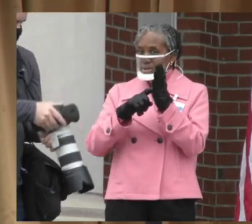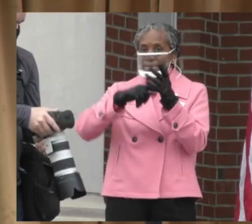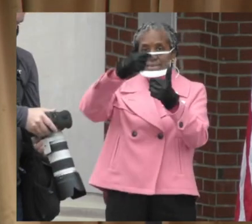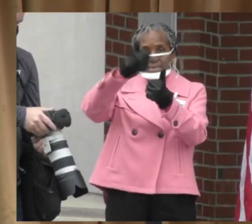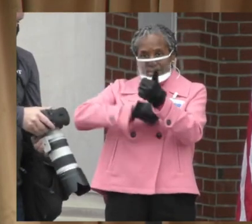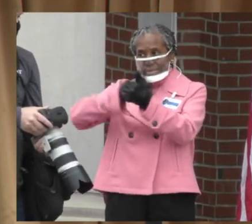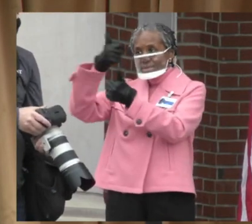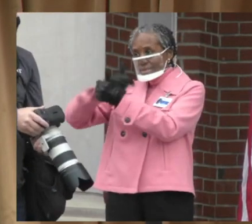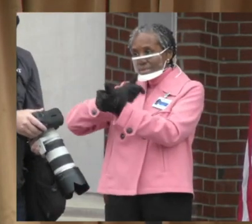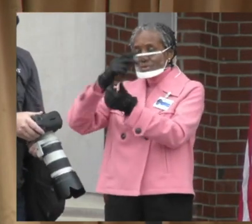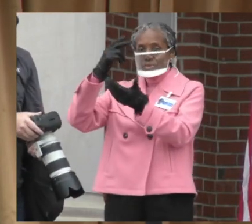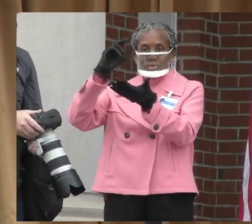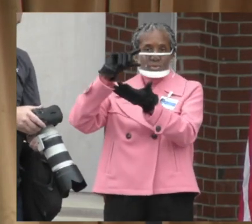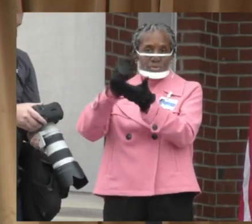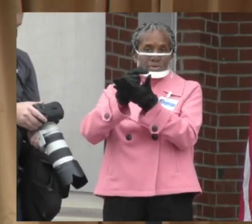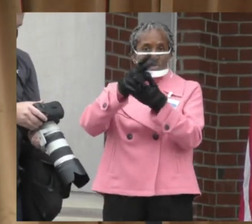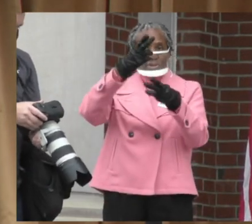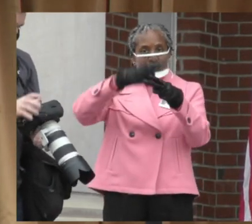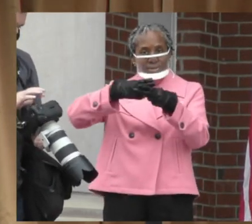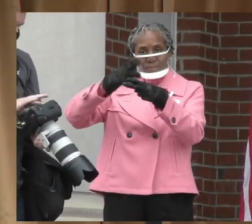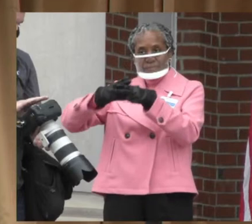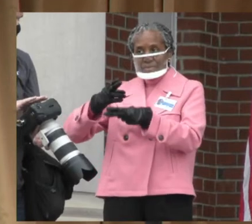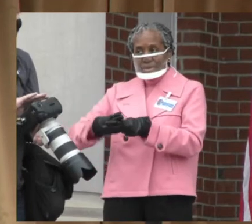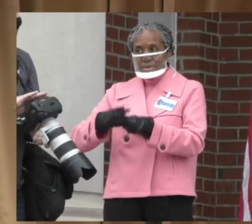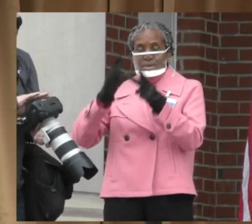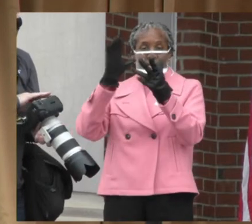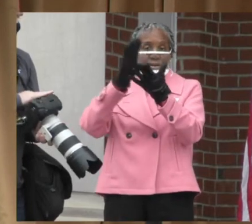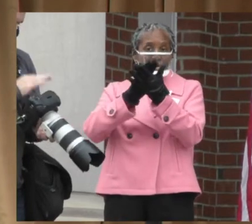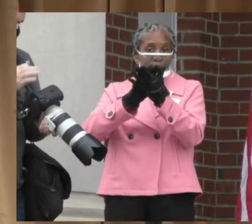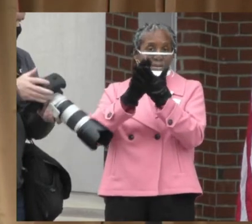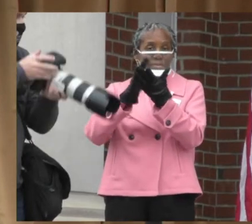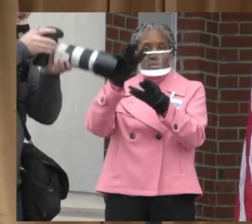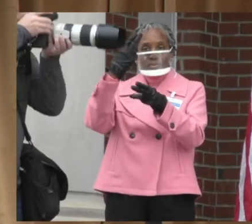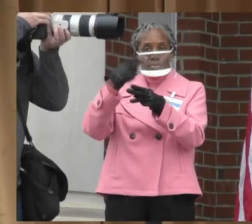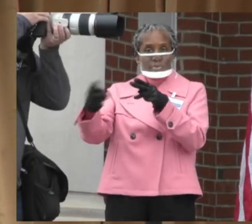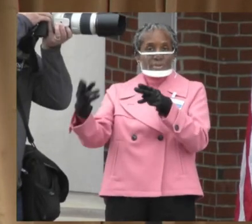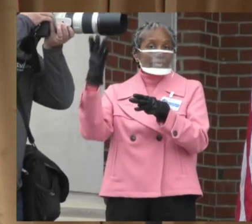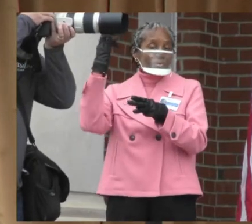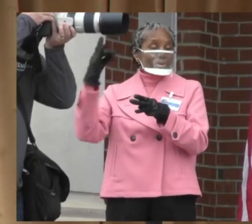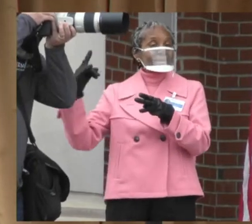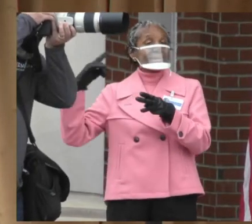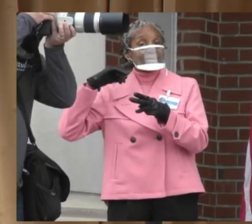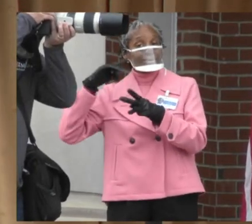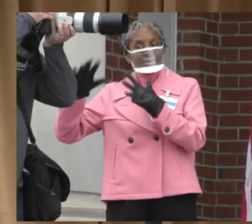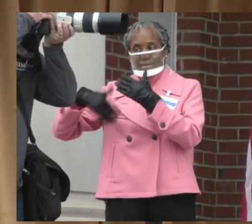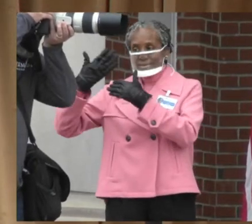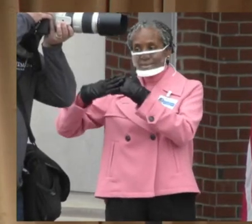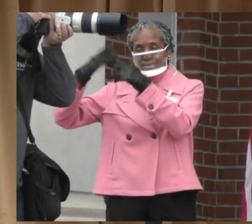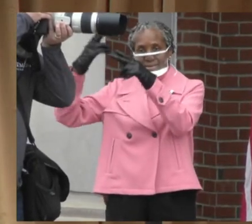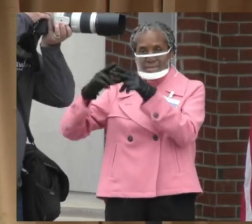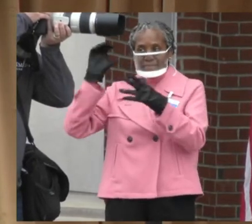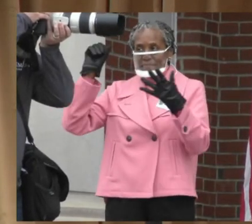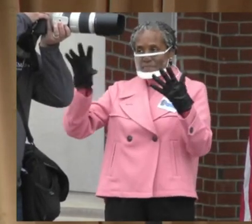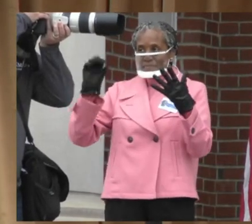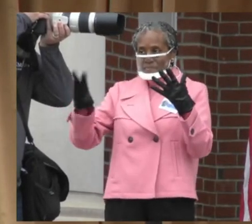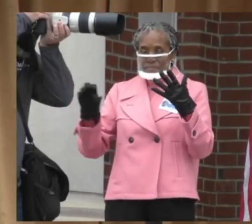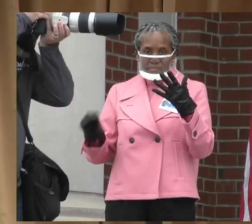each graduate by name. Please make your applause brief so that we can hear each name as it is